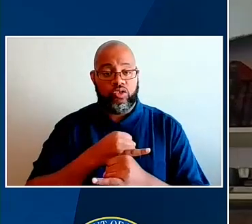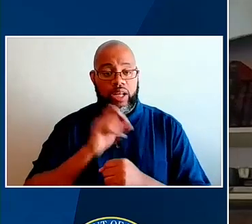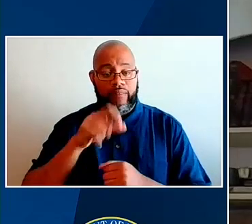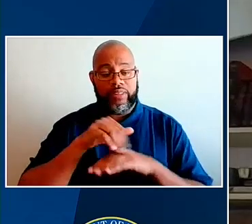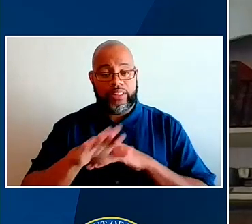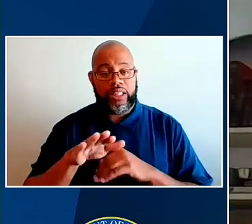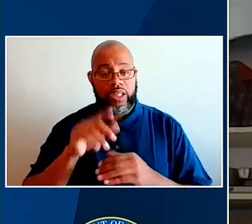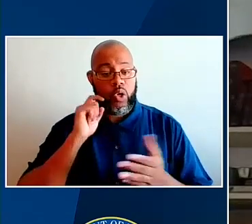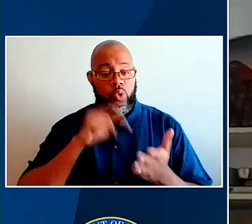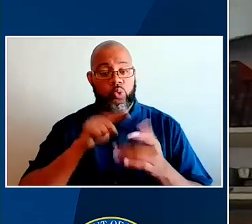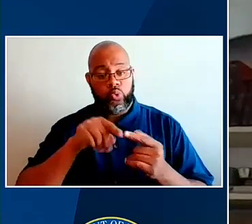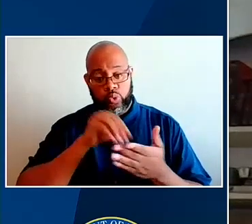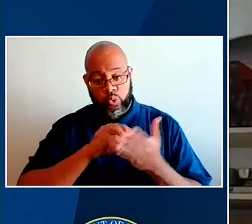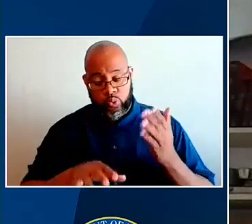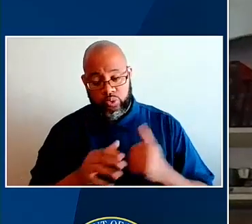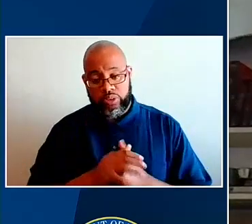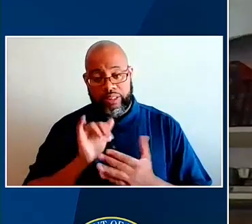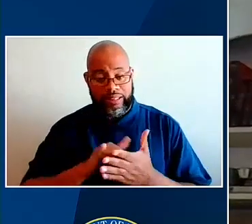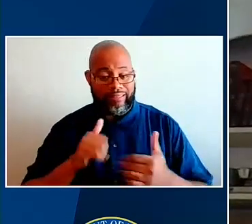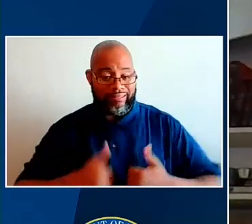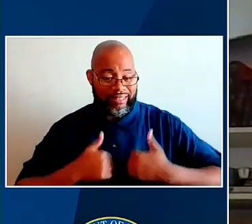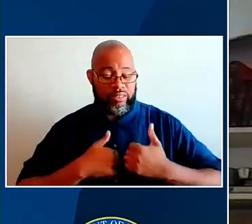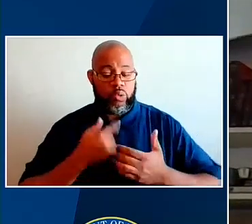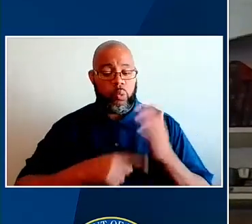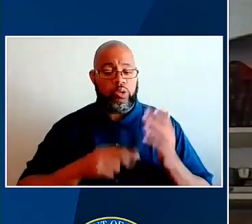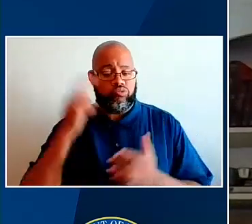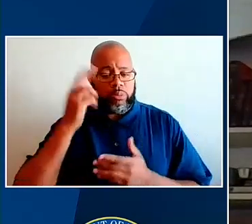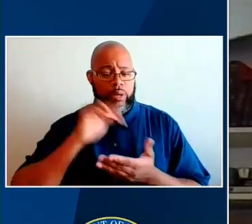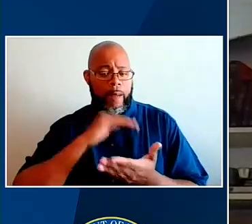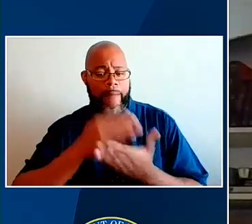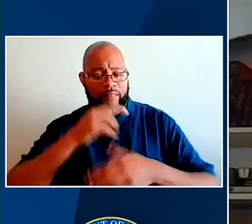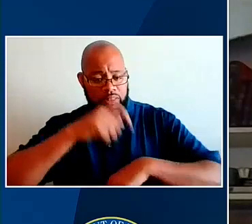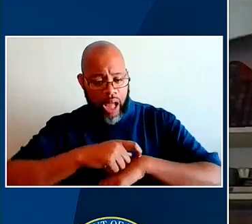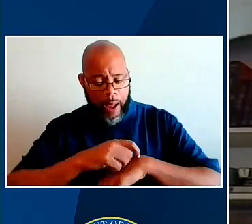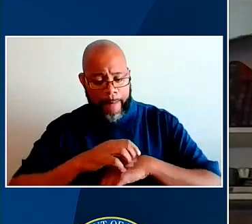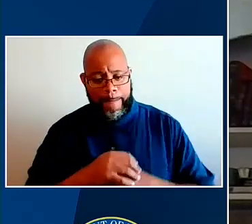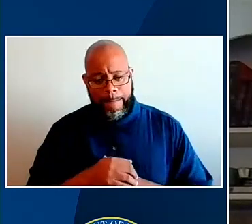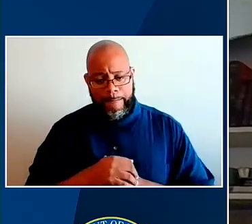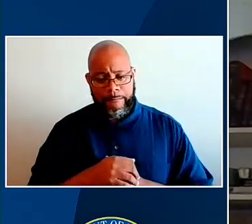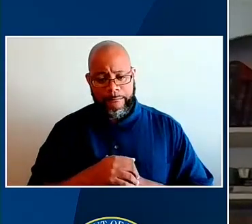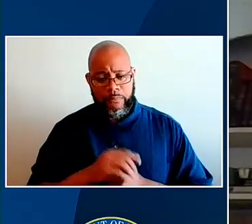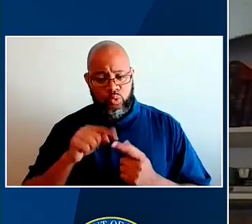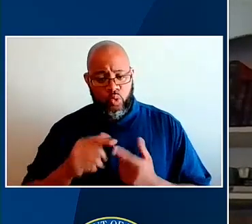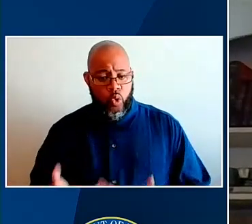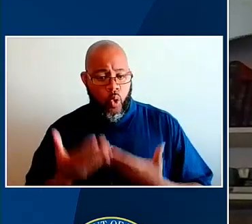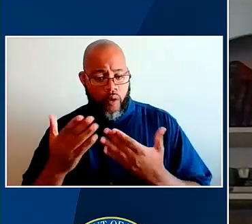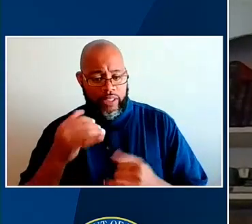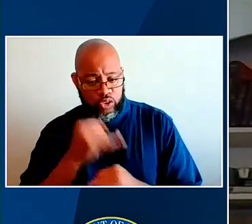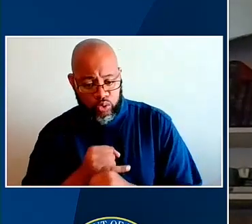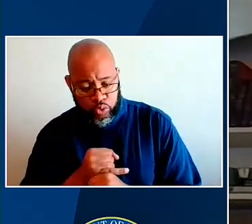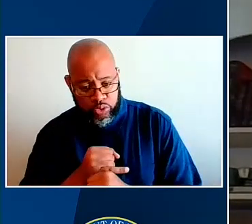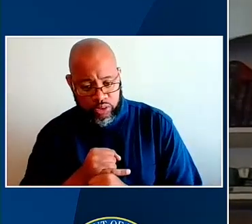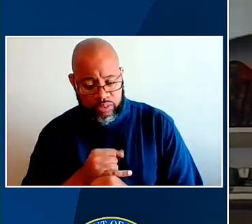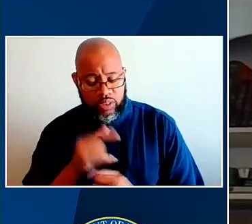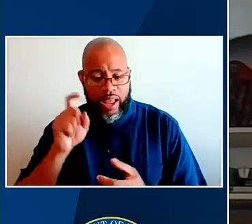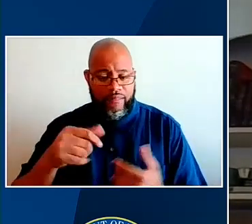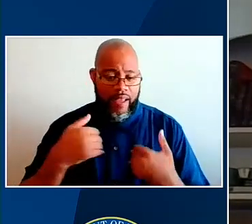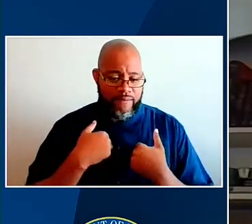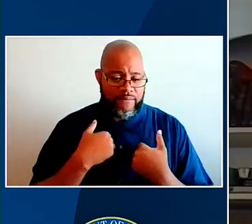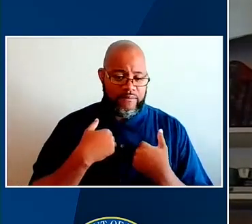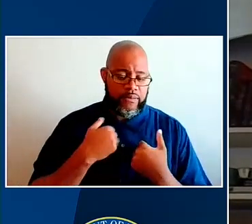notice to the student that this exists, what's a reasonable amount of time to offer the institution to do that? So